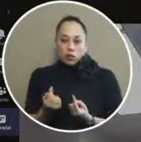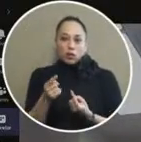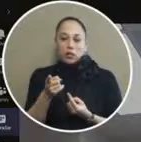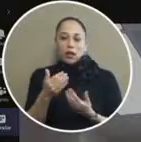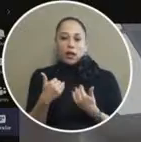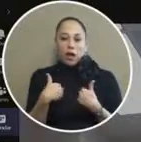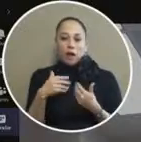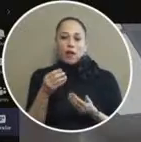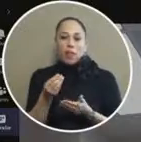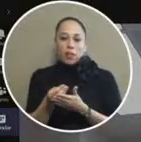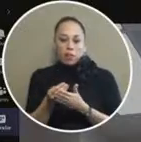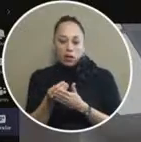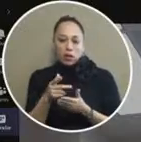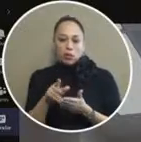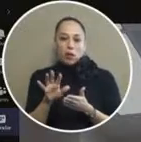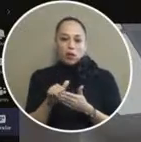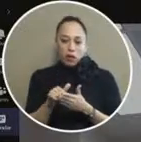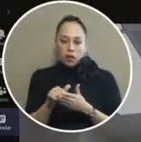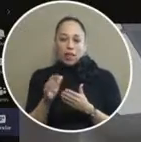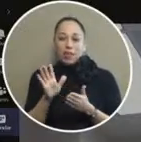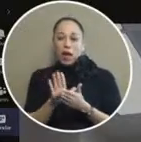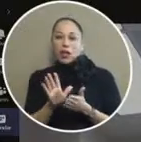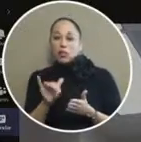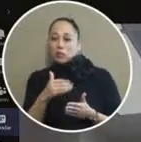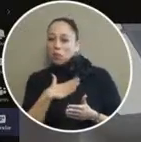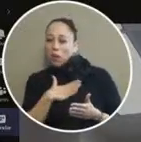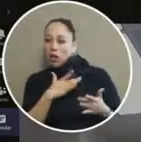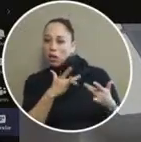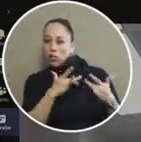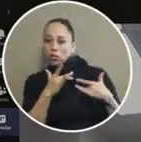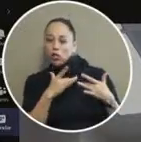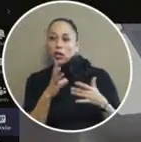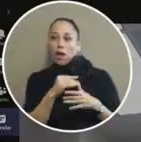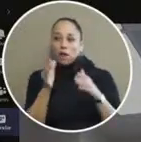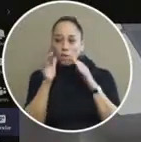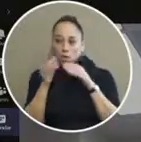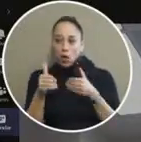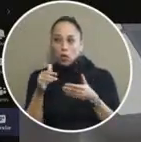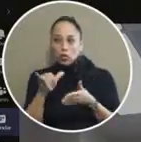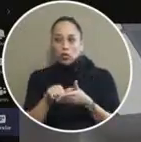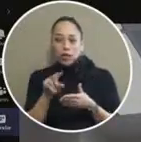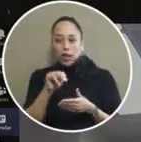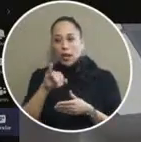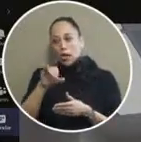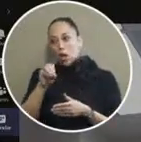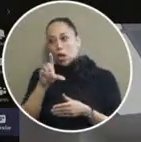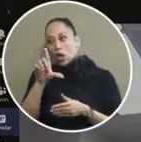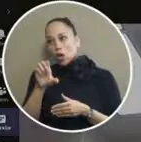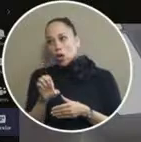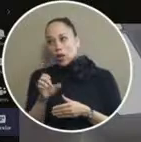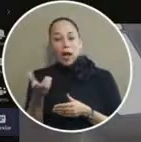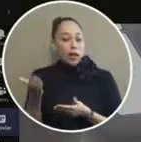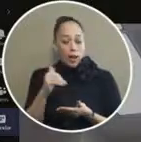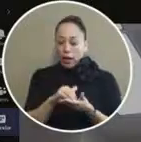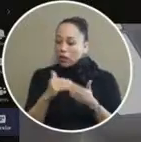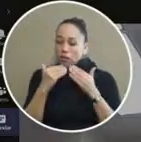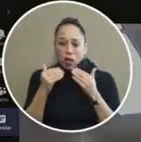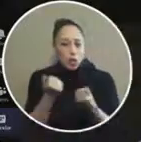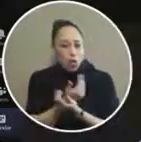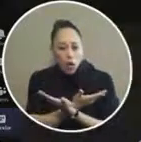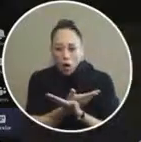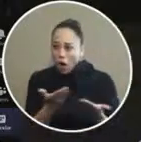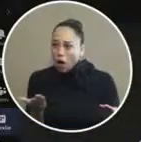their money and they're able to pay those. So that's my concern. And then focusing on that, Nicole, and again, I want to thank you all.